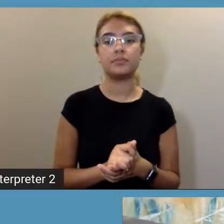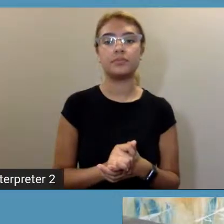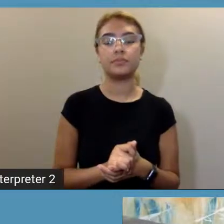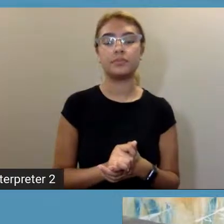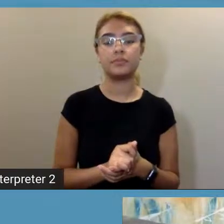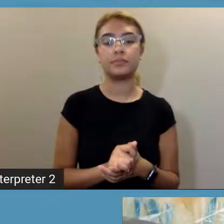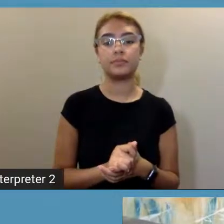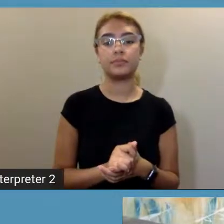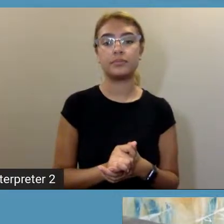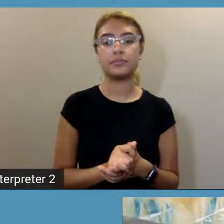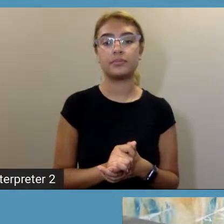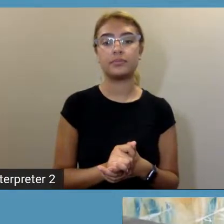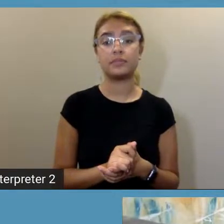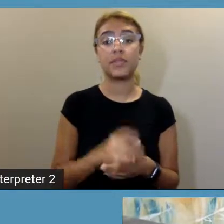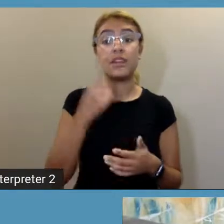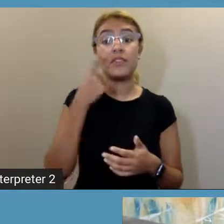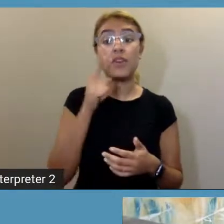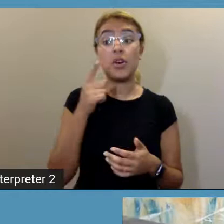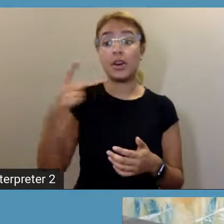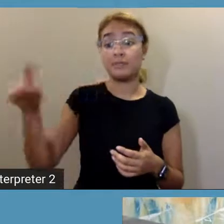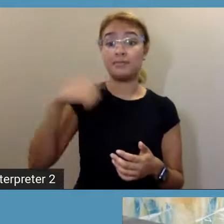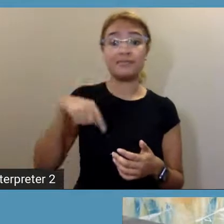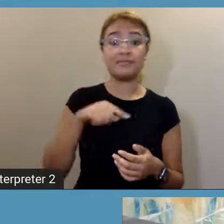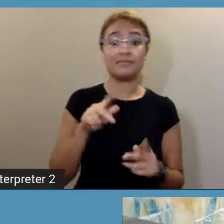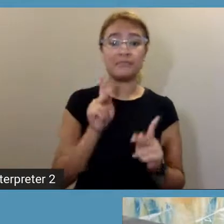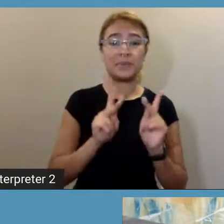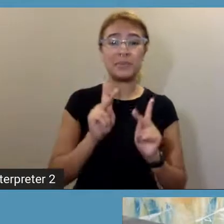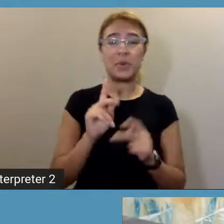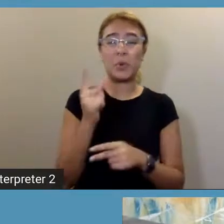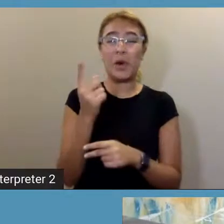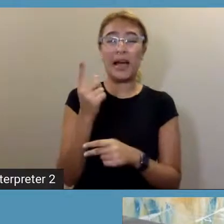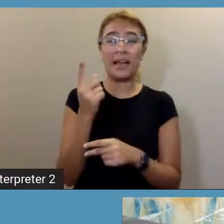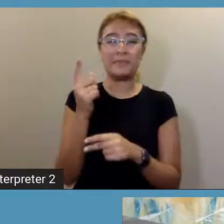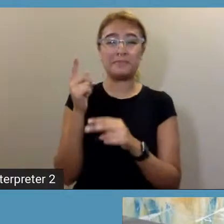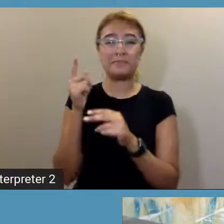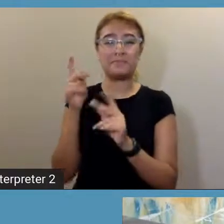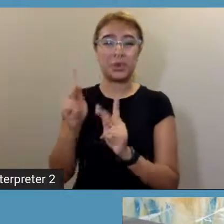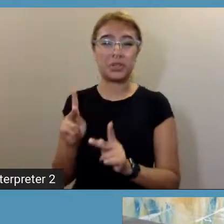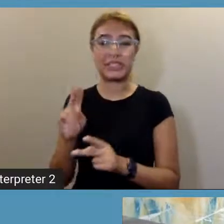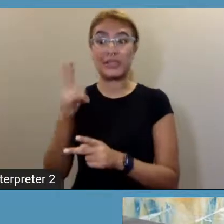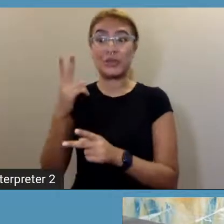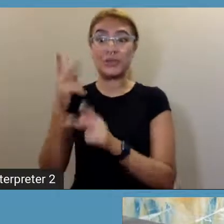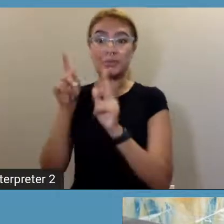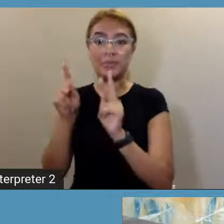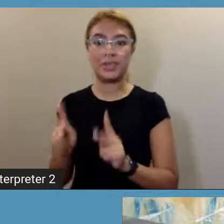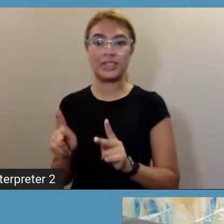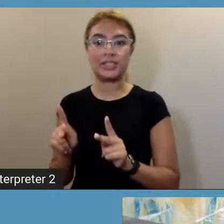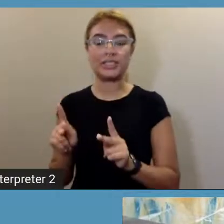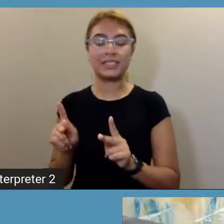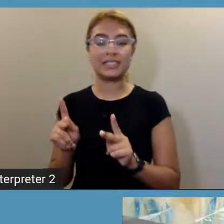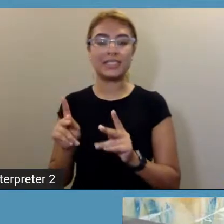of it, but for those of us who are a one-person or two-person operation, museum-wise,